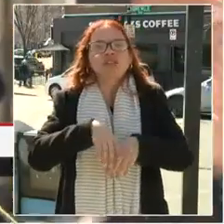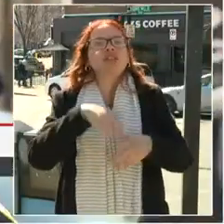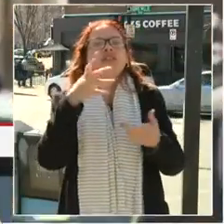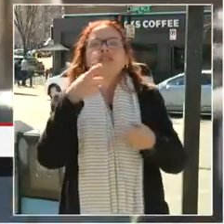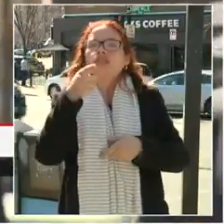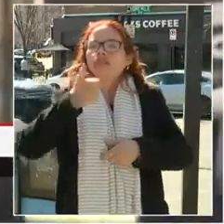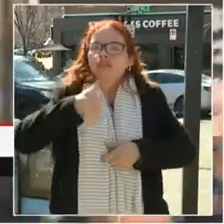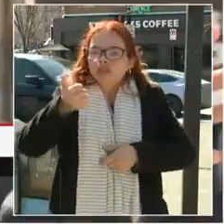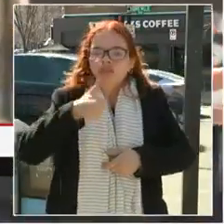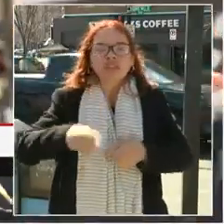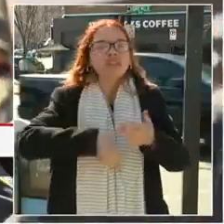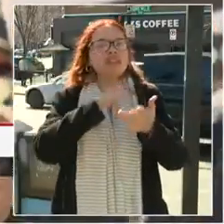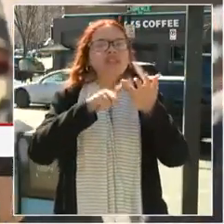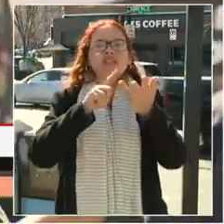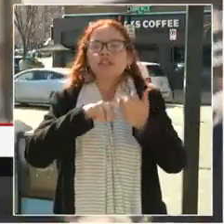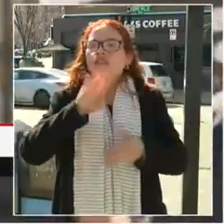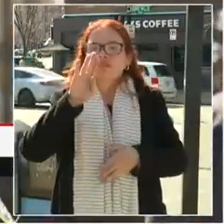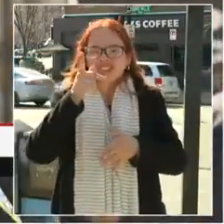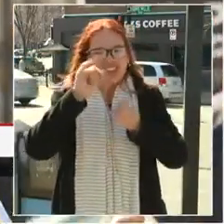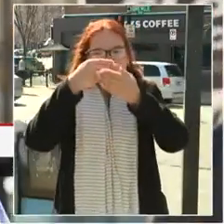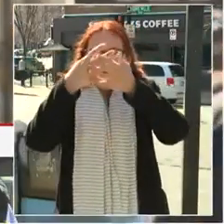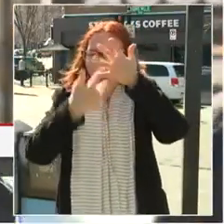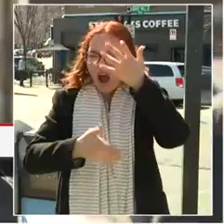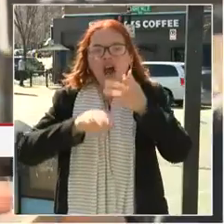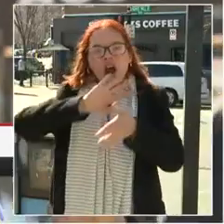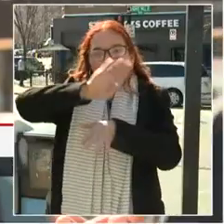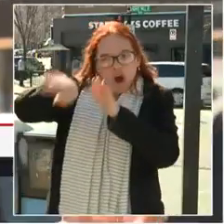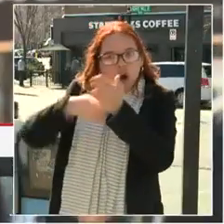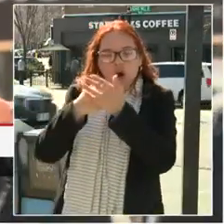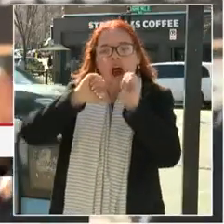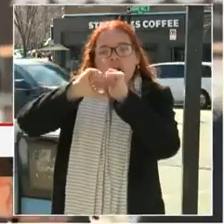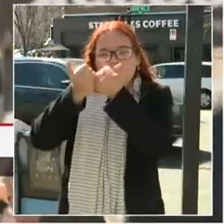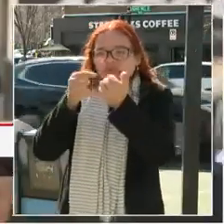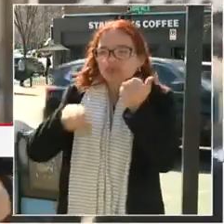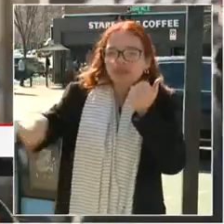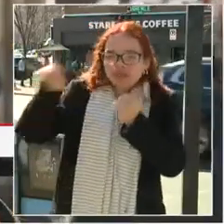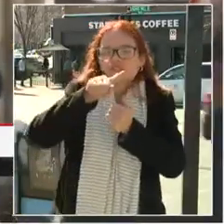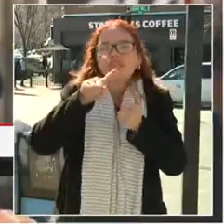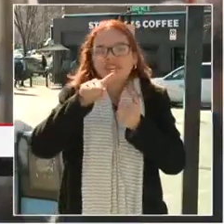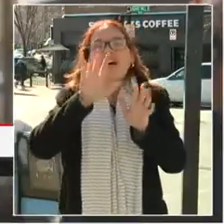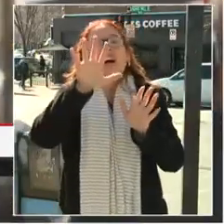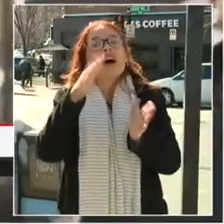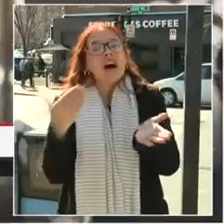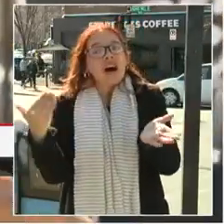Hire, DBH. It's inclusive of all of that. So we want to, again,